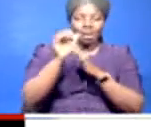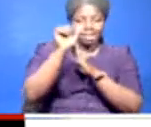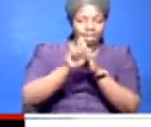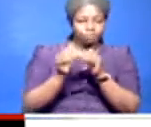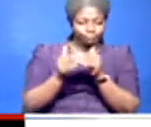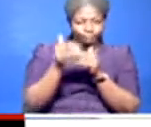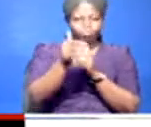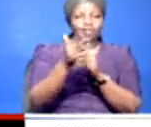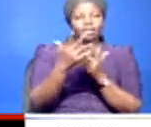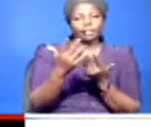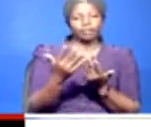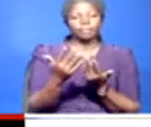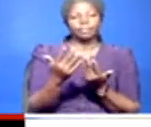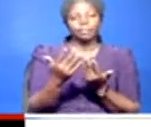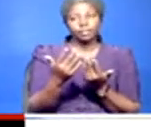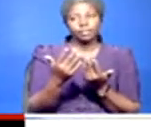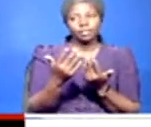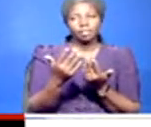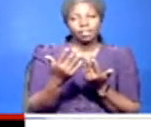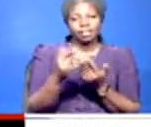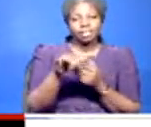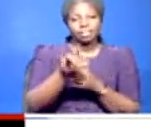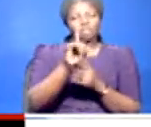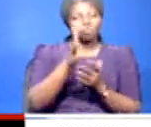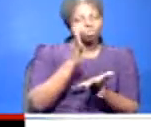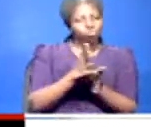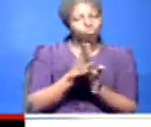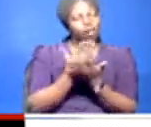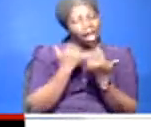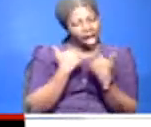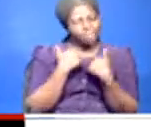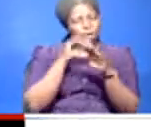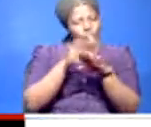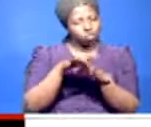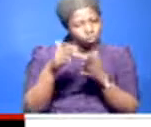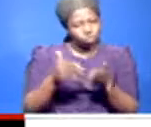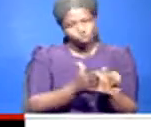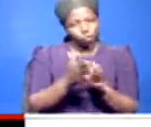given that he stands a very good chance, this